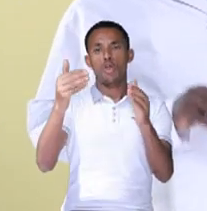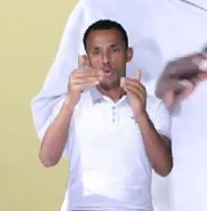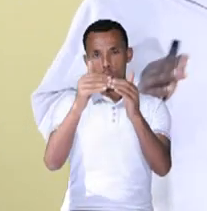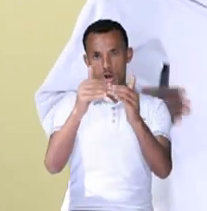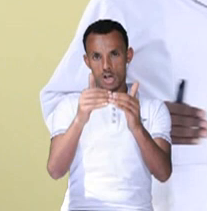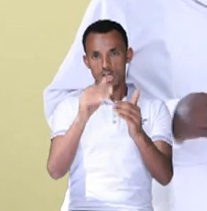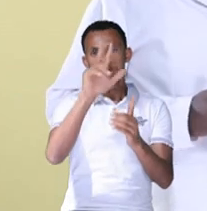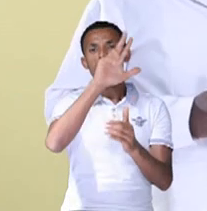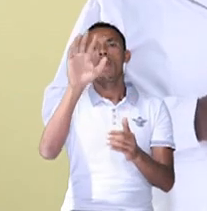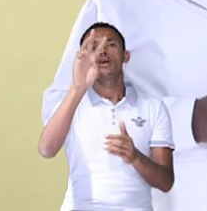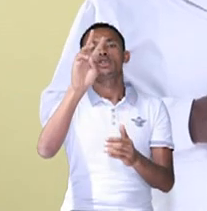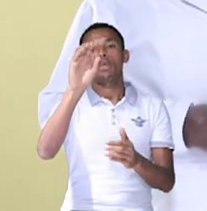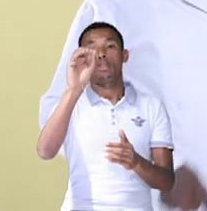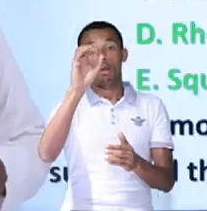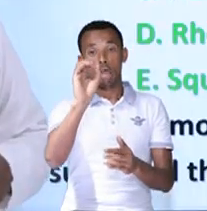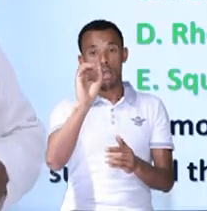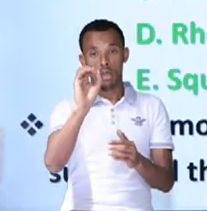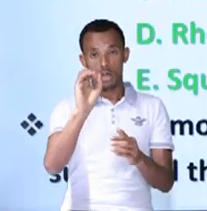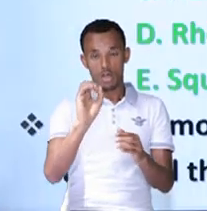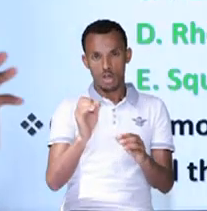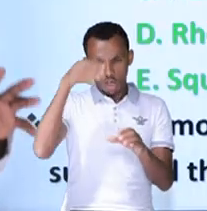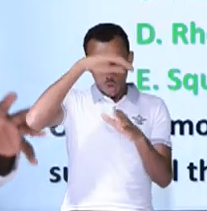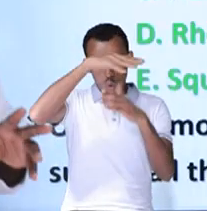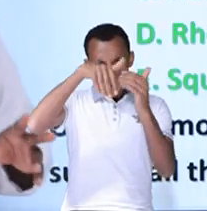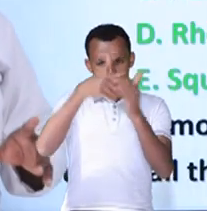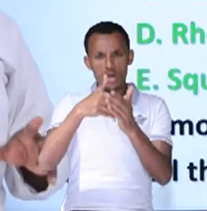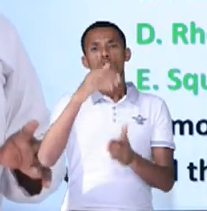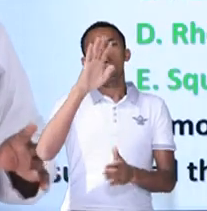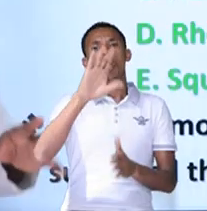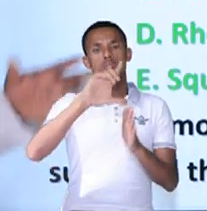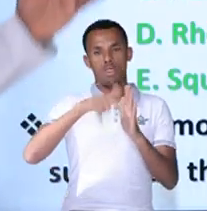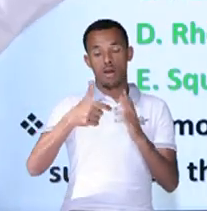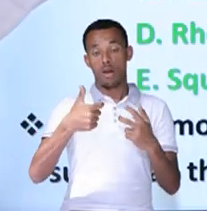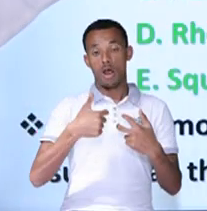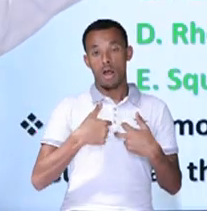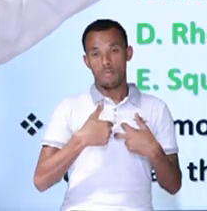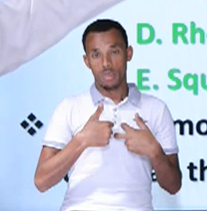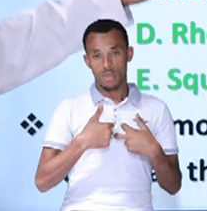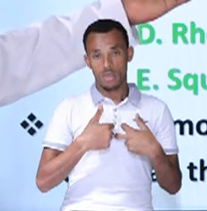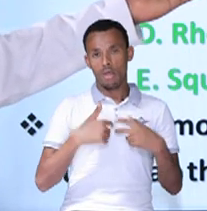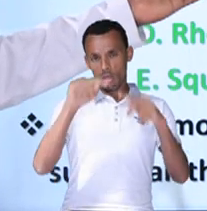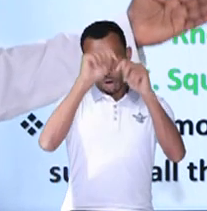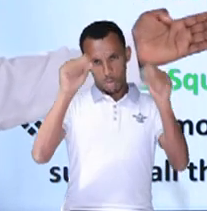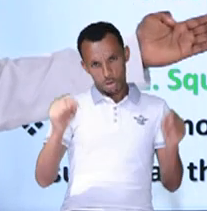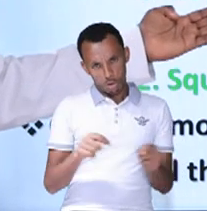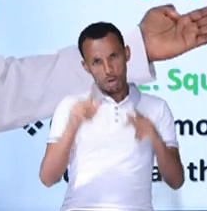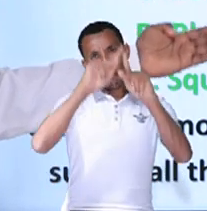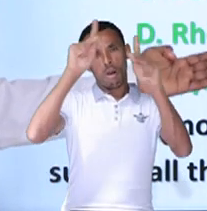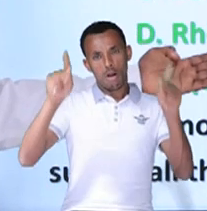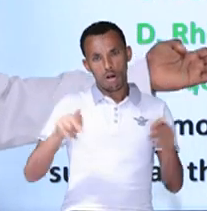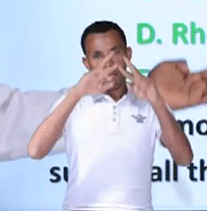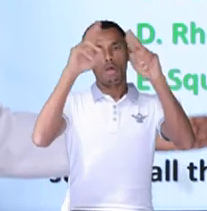to 360 degree. All the quadrilateral having either what? Trapezium,